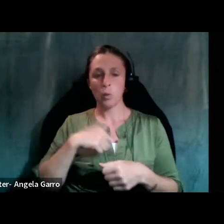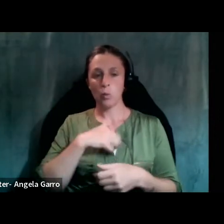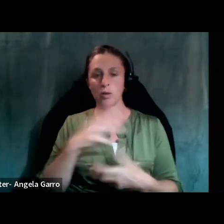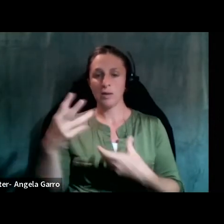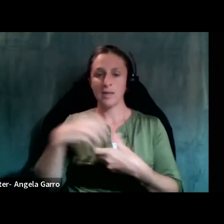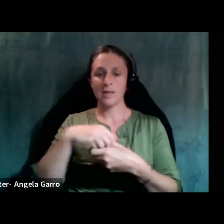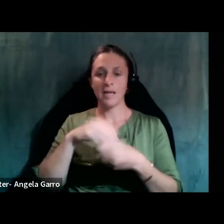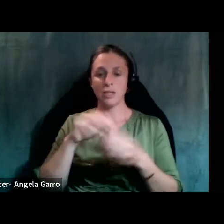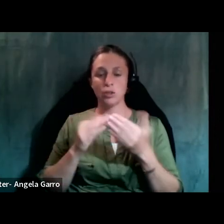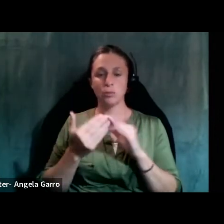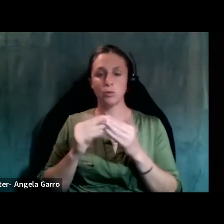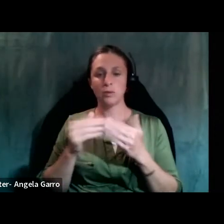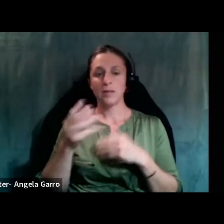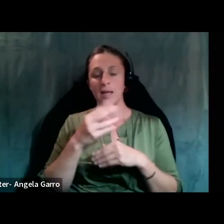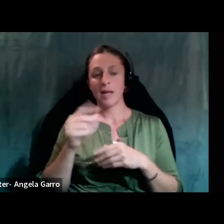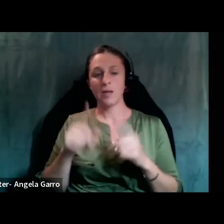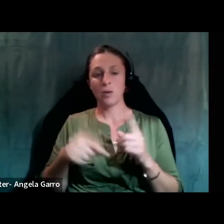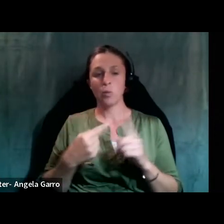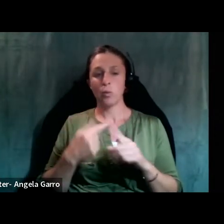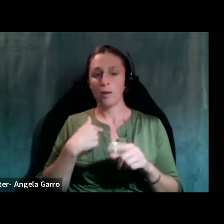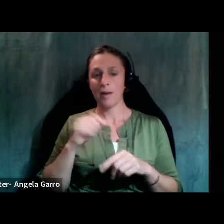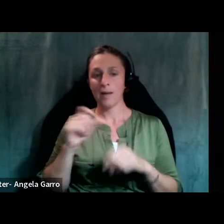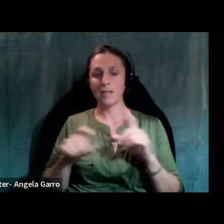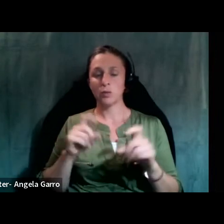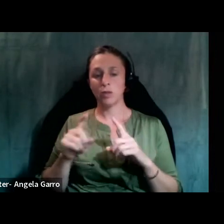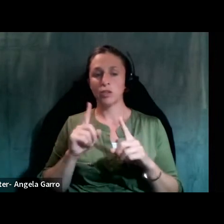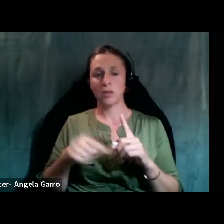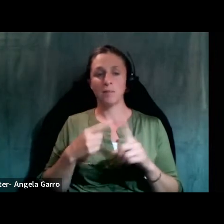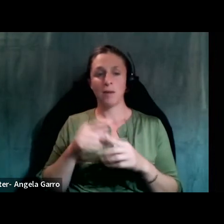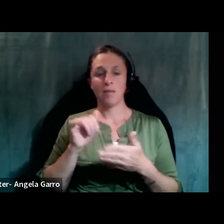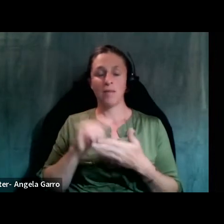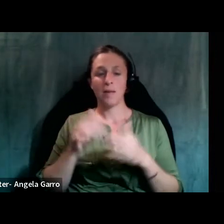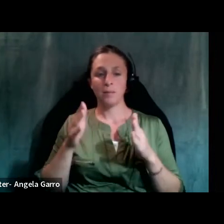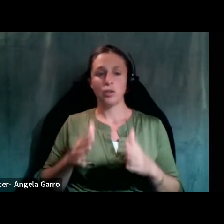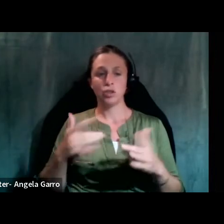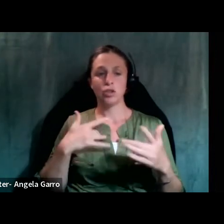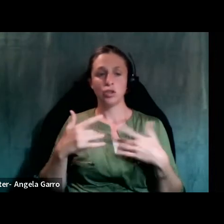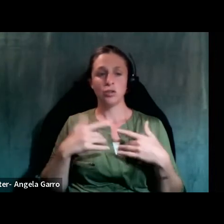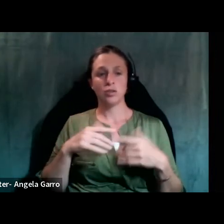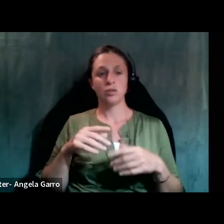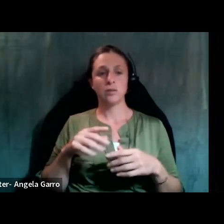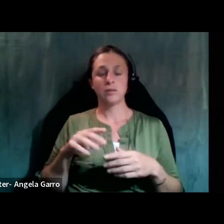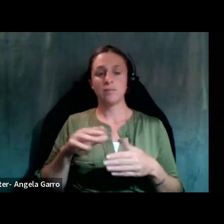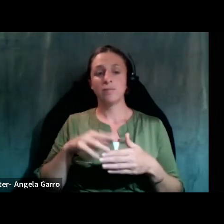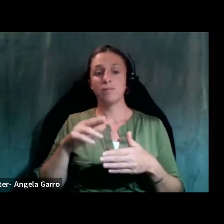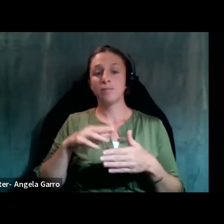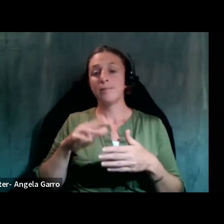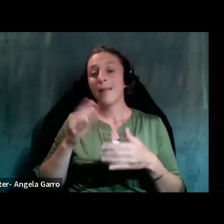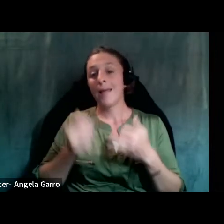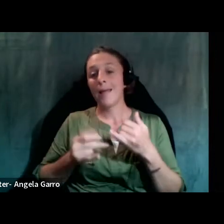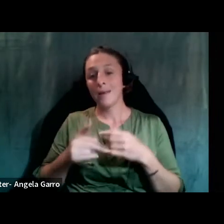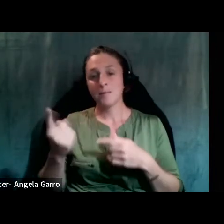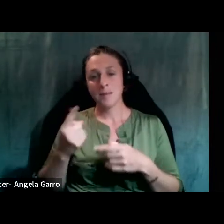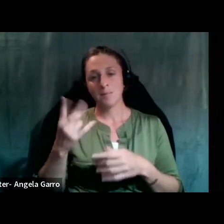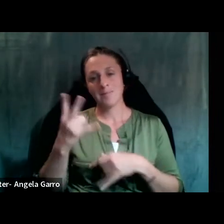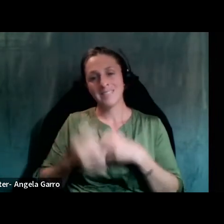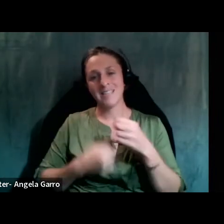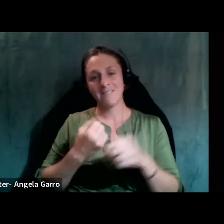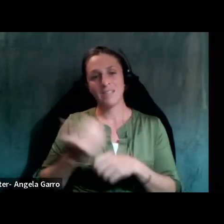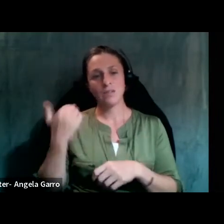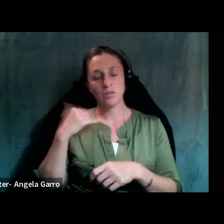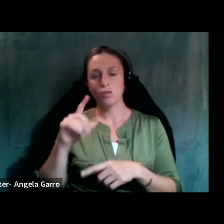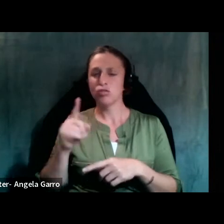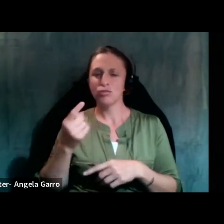community. And when I asked questions about this person's concern, it turned out to be something from 7 years ago. So just listening to it, I